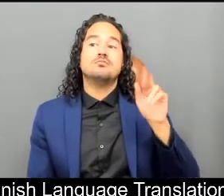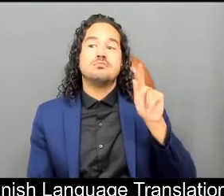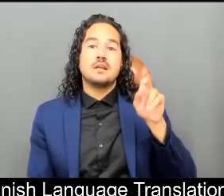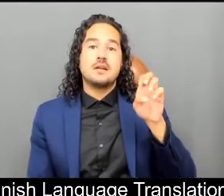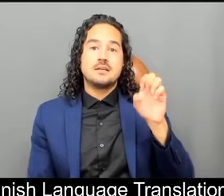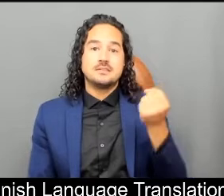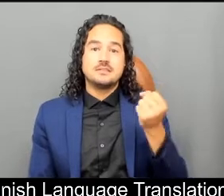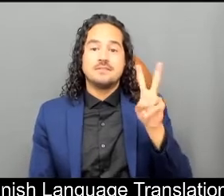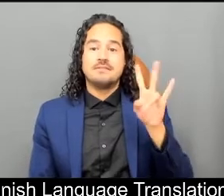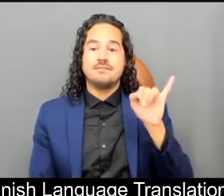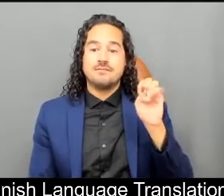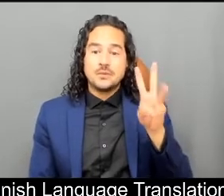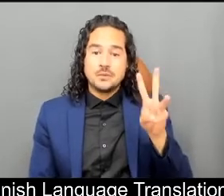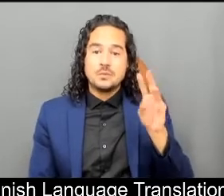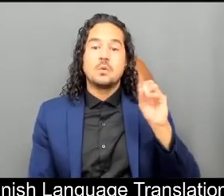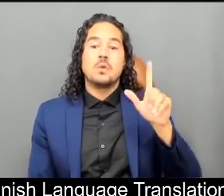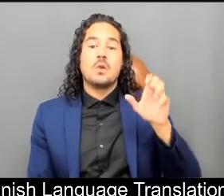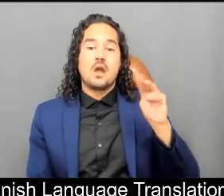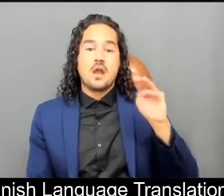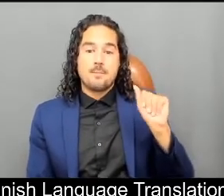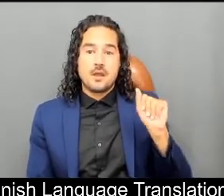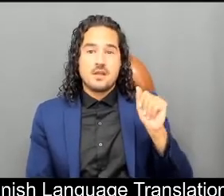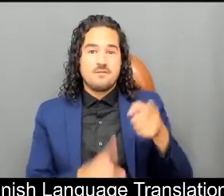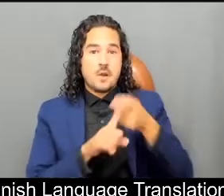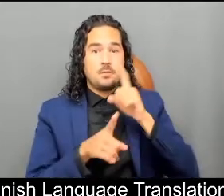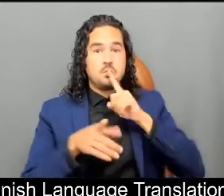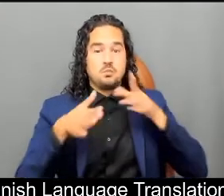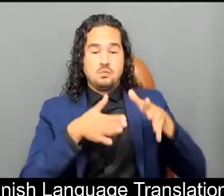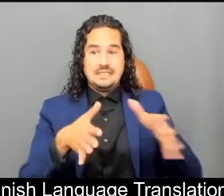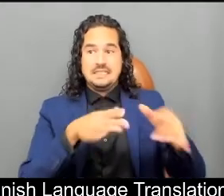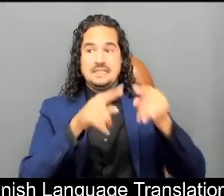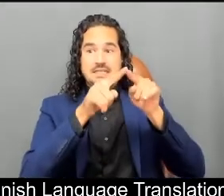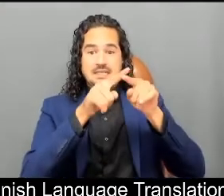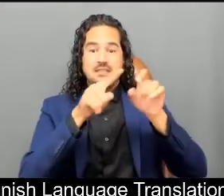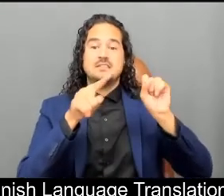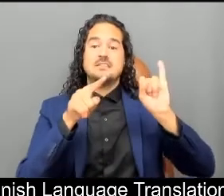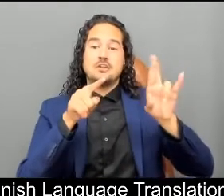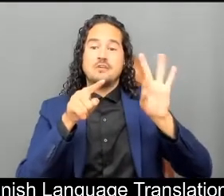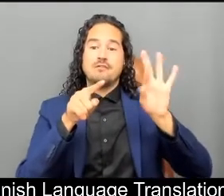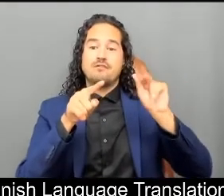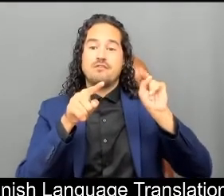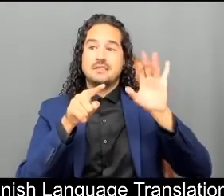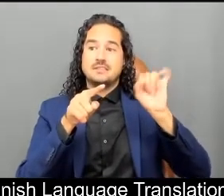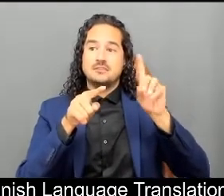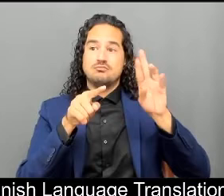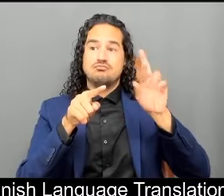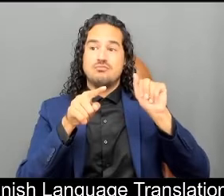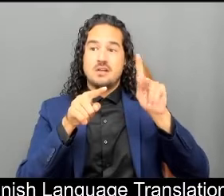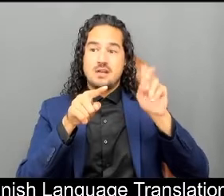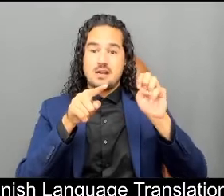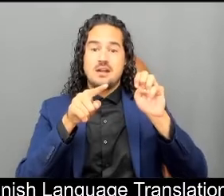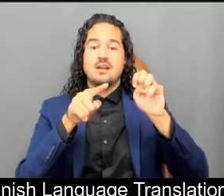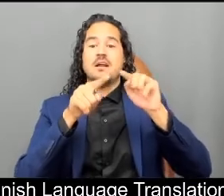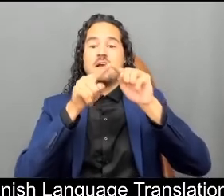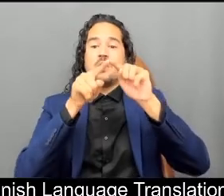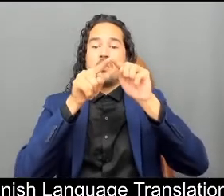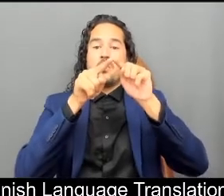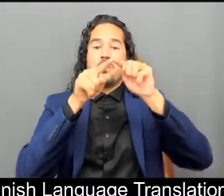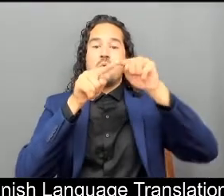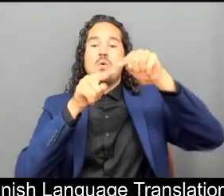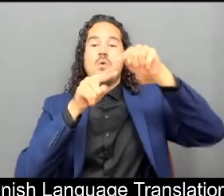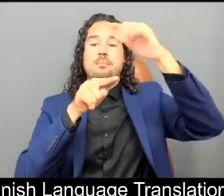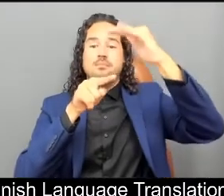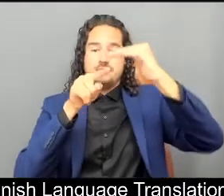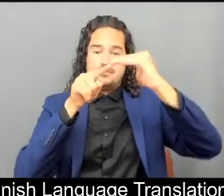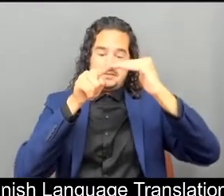Drake, up to Olema Hill and everything in between, and then south along Highway 1 down to Five Brooks, everything